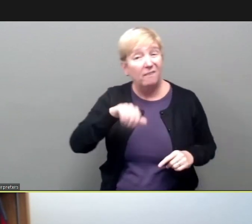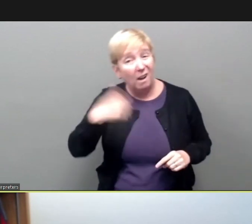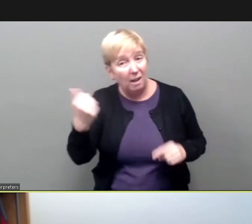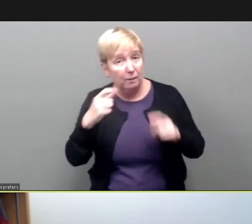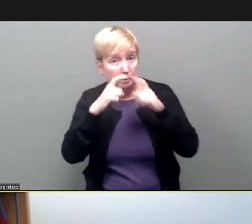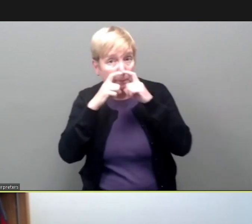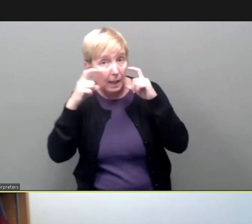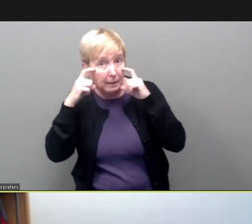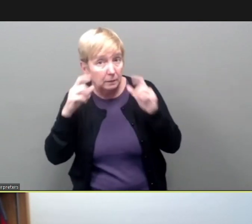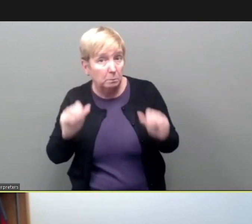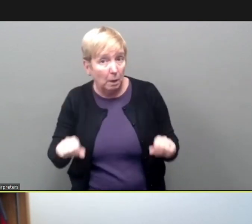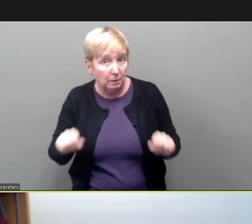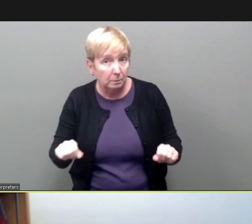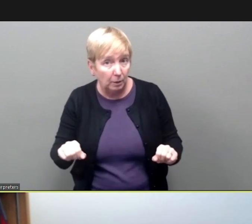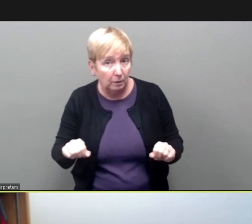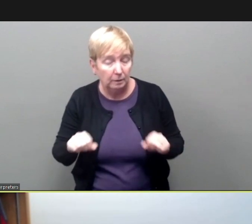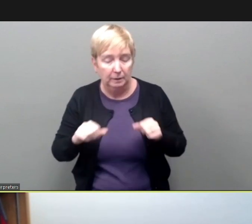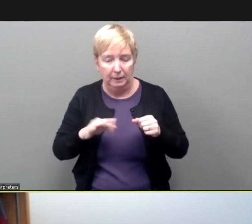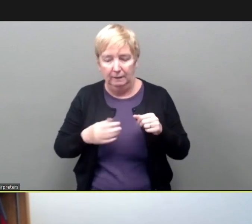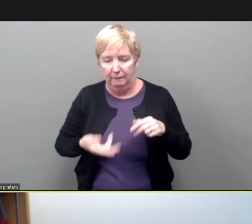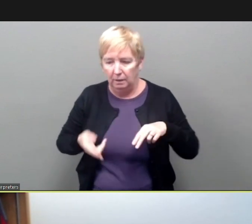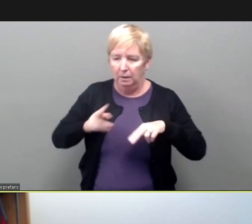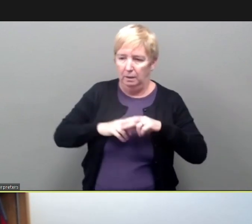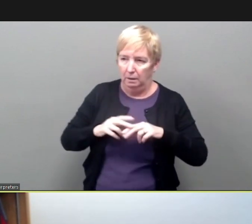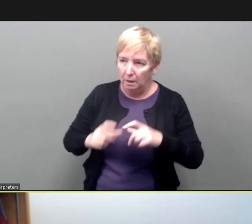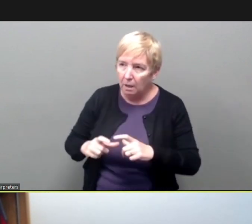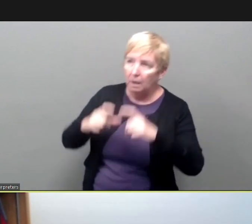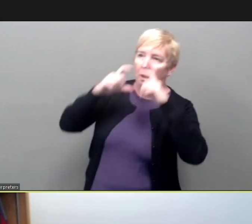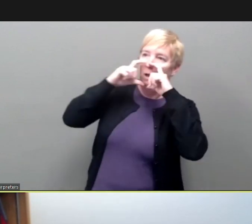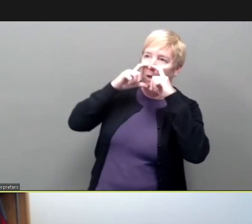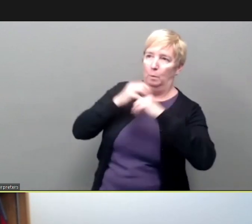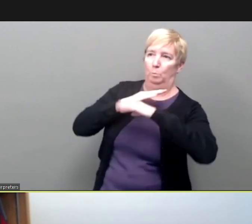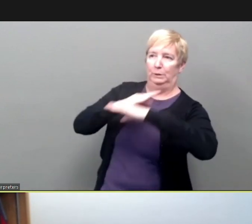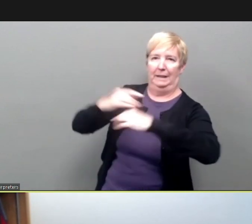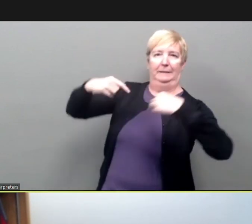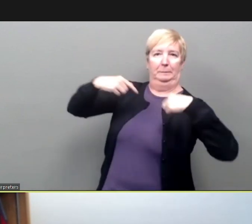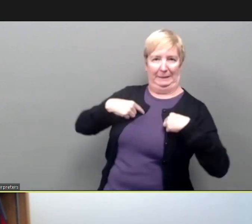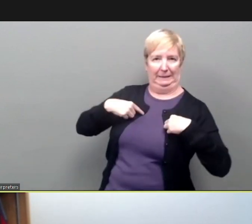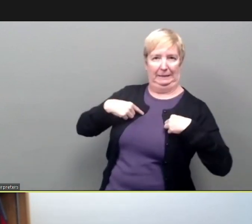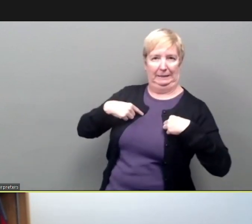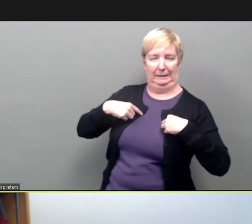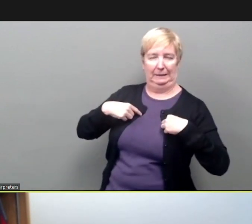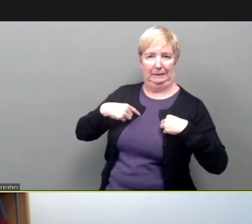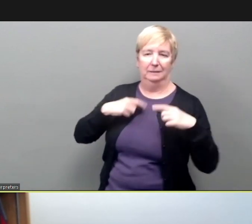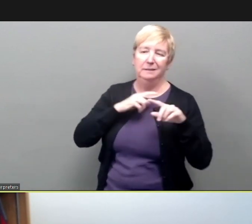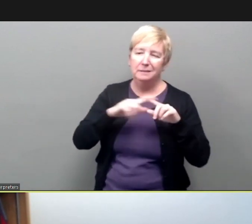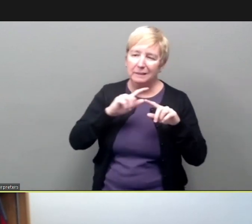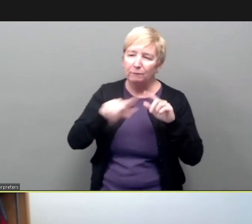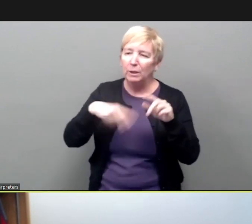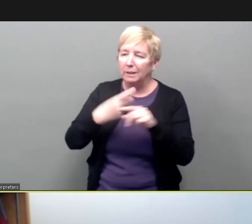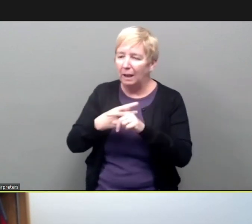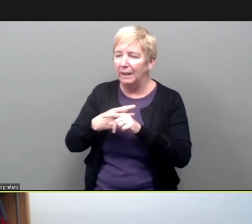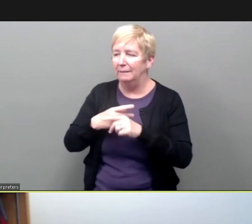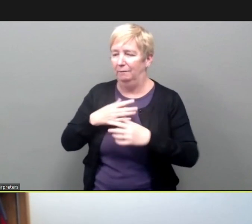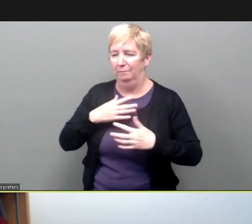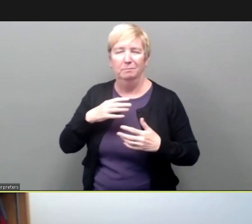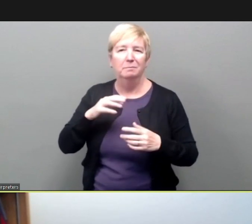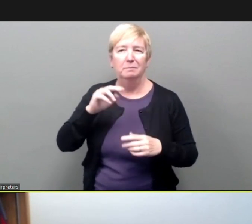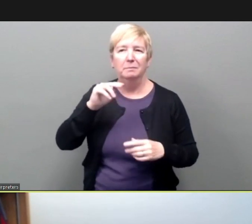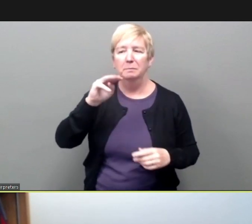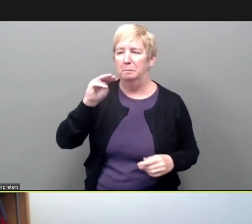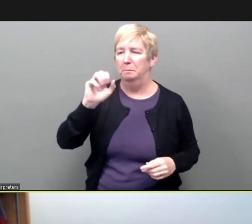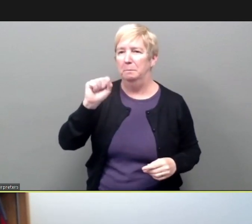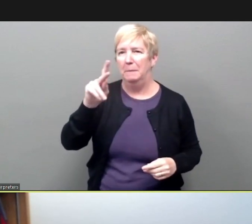can start to increase your own protection. So different type of respirator masks, which I believe Secretary